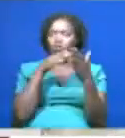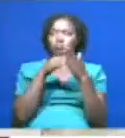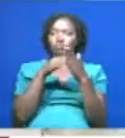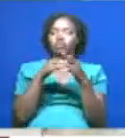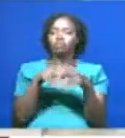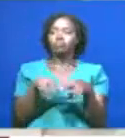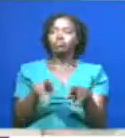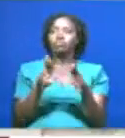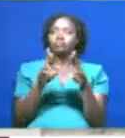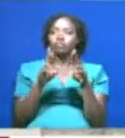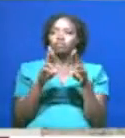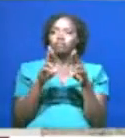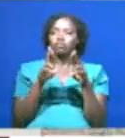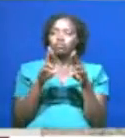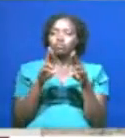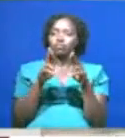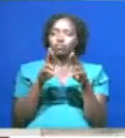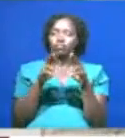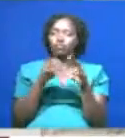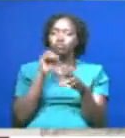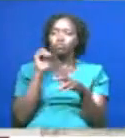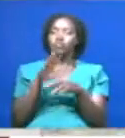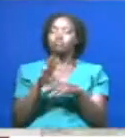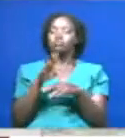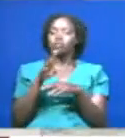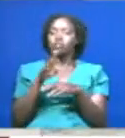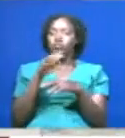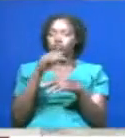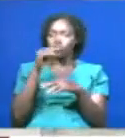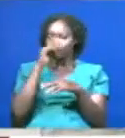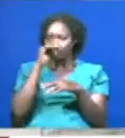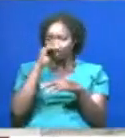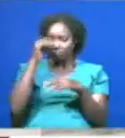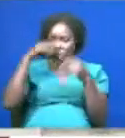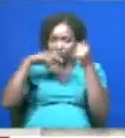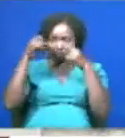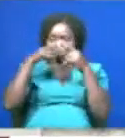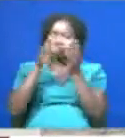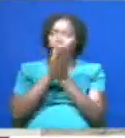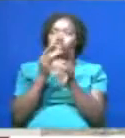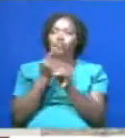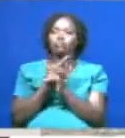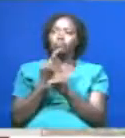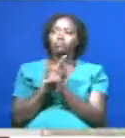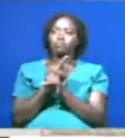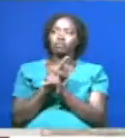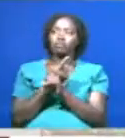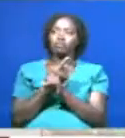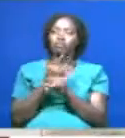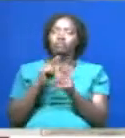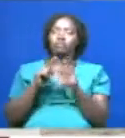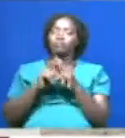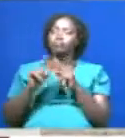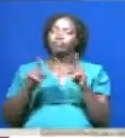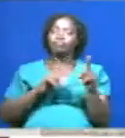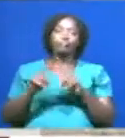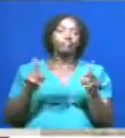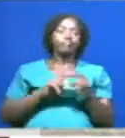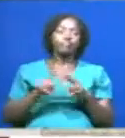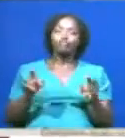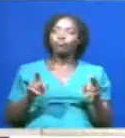lobbed tear gas canister, actually, to disperse the crowds, which dispersed into various directions, of course. And the police